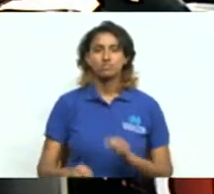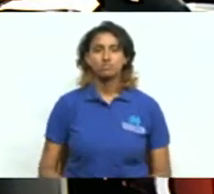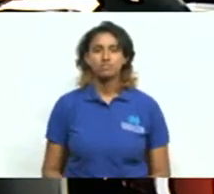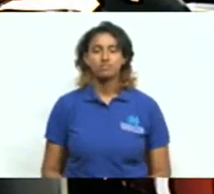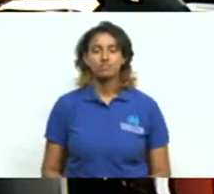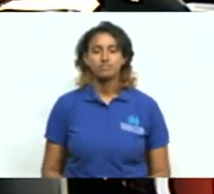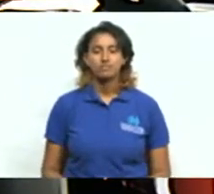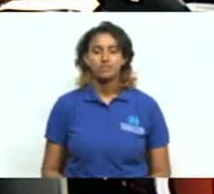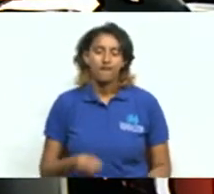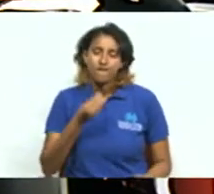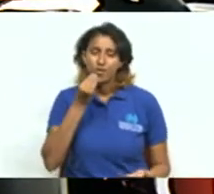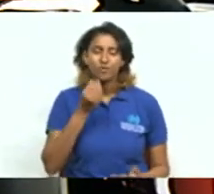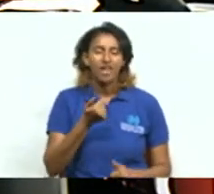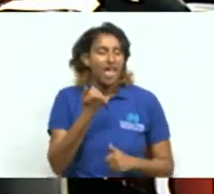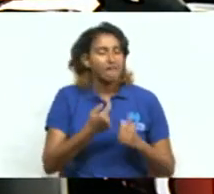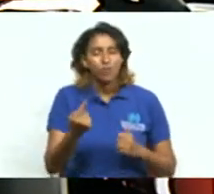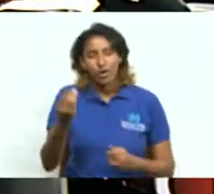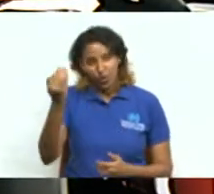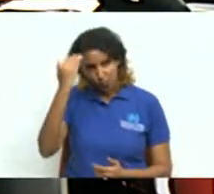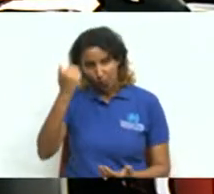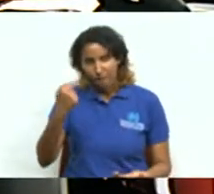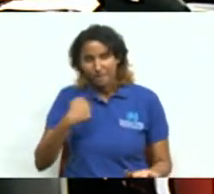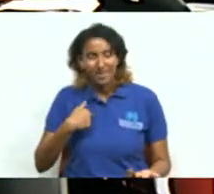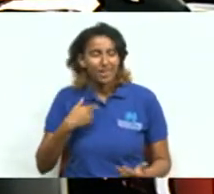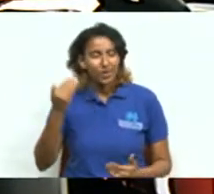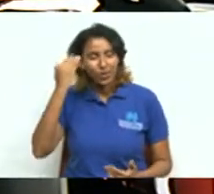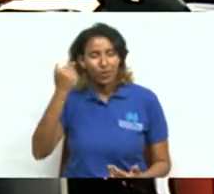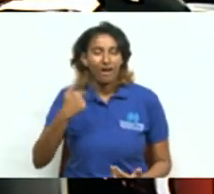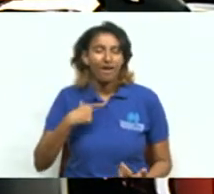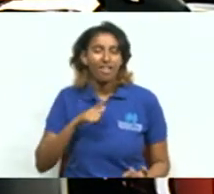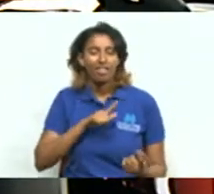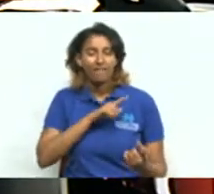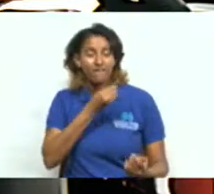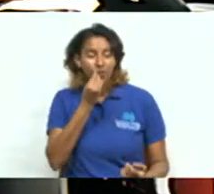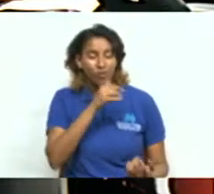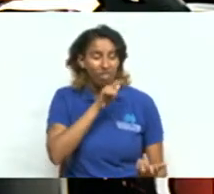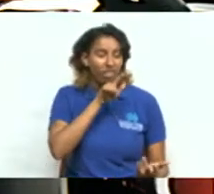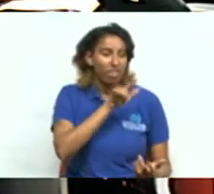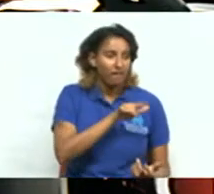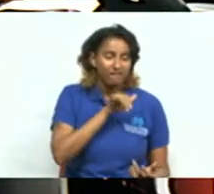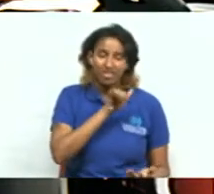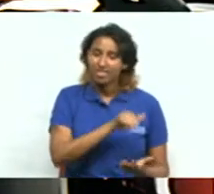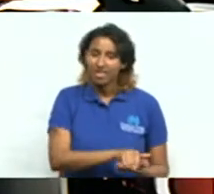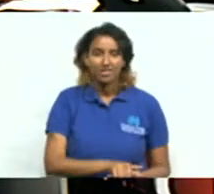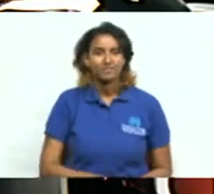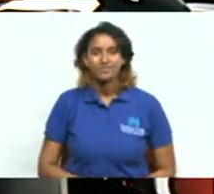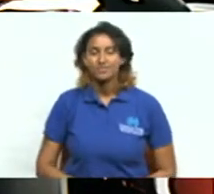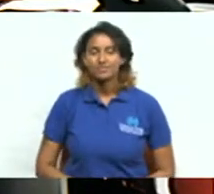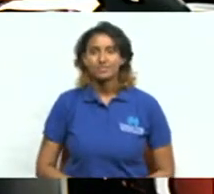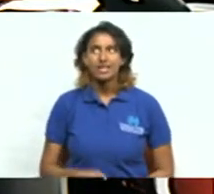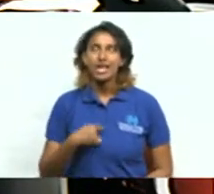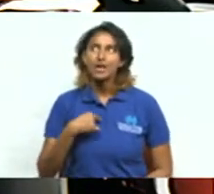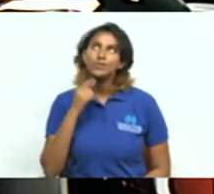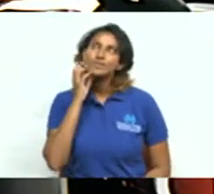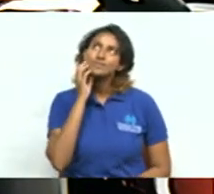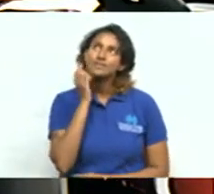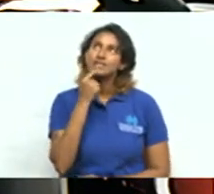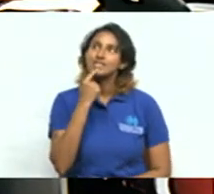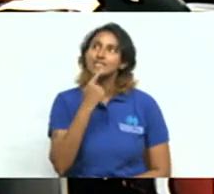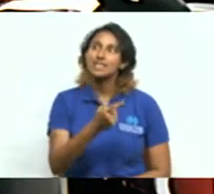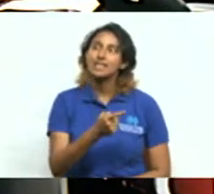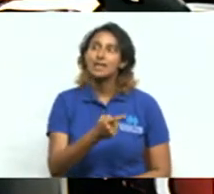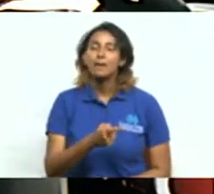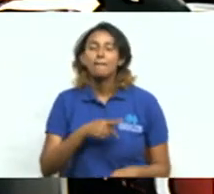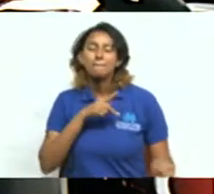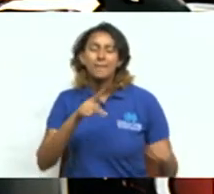that knows me knows I'm a foodie. I love food. What about food Yuri? I would would say people. I think people